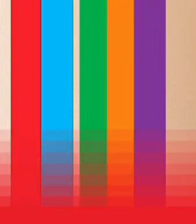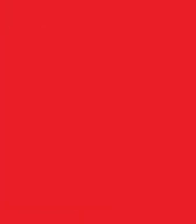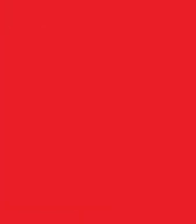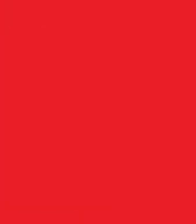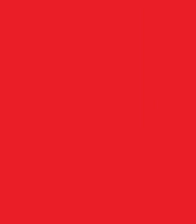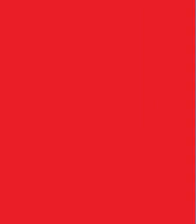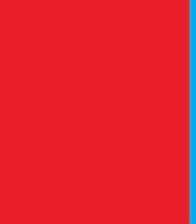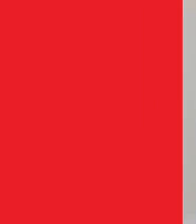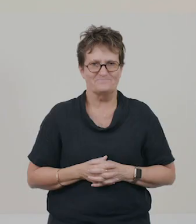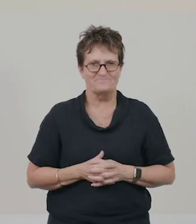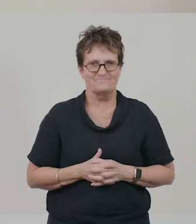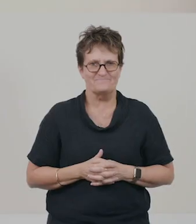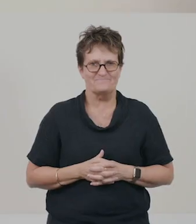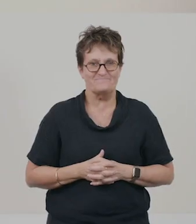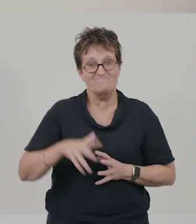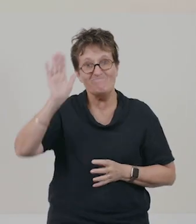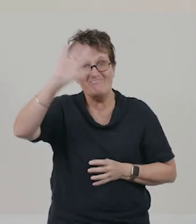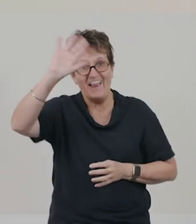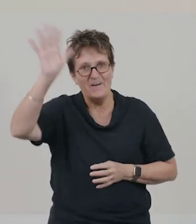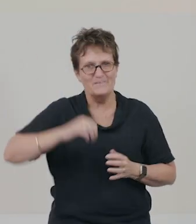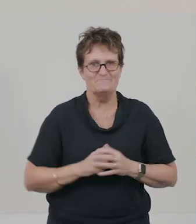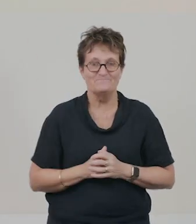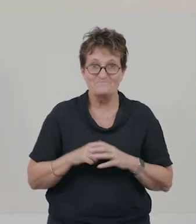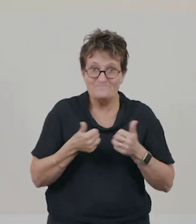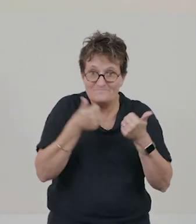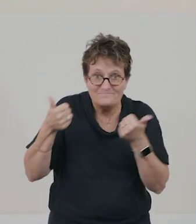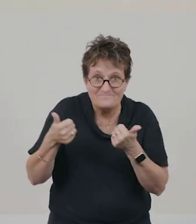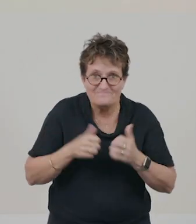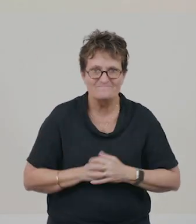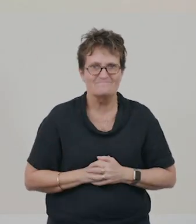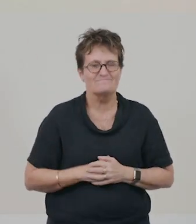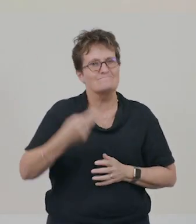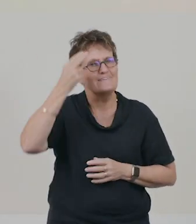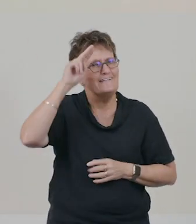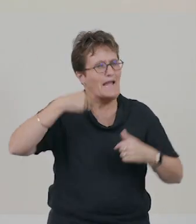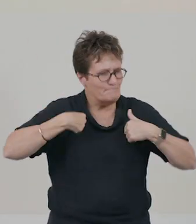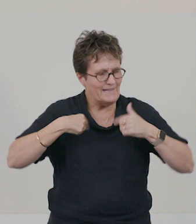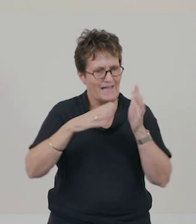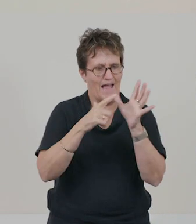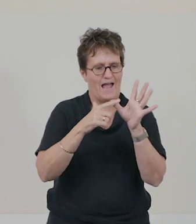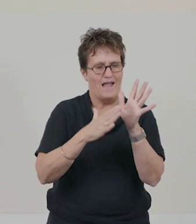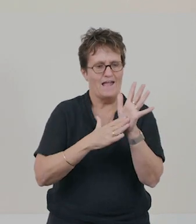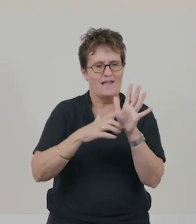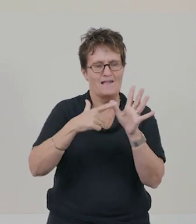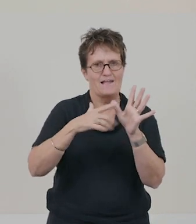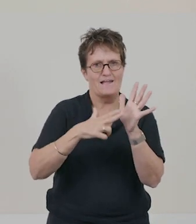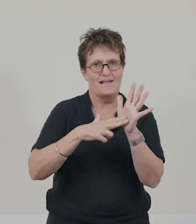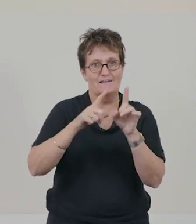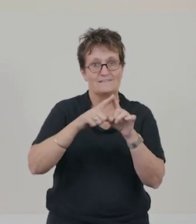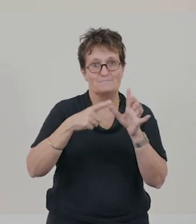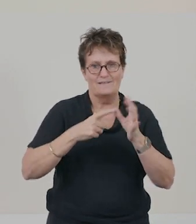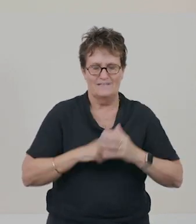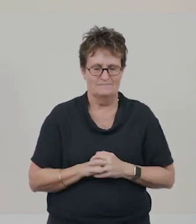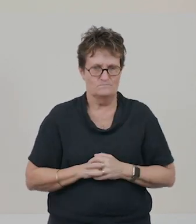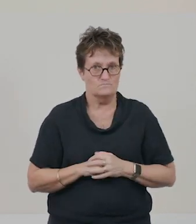museum. Hi there. How are you today? My name's Amanda. In the story